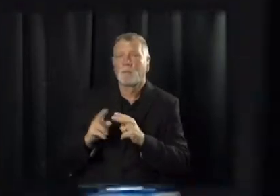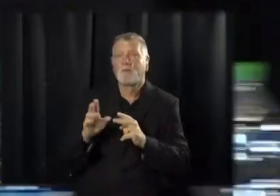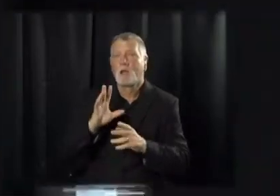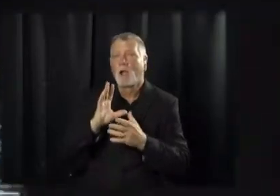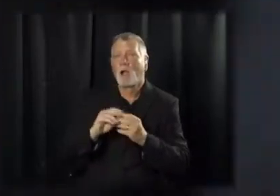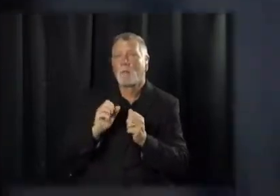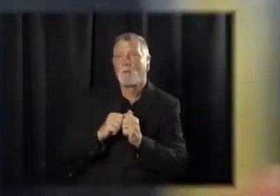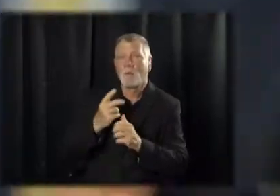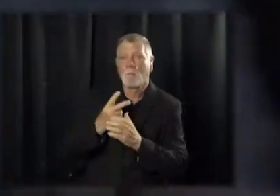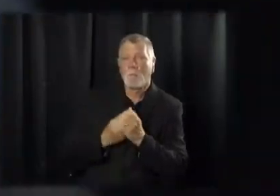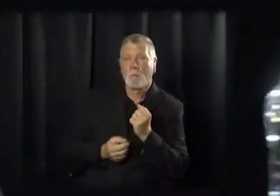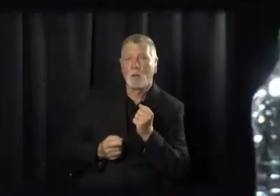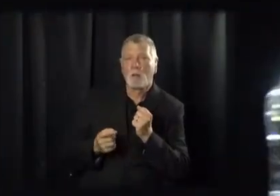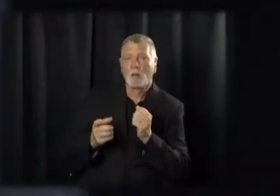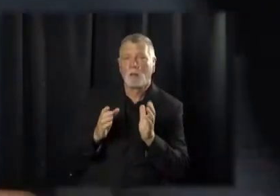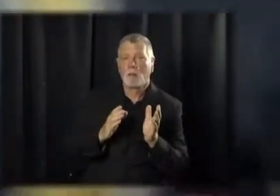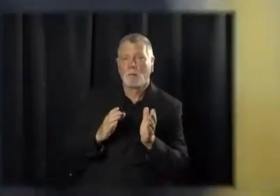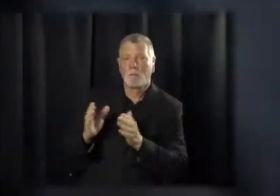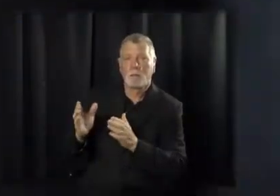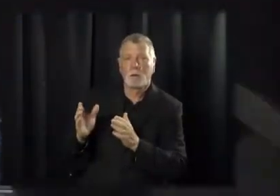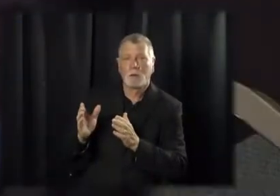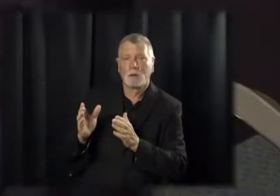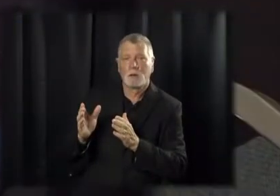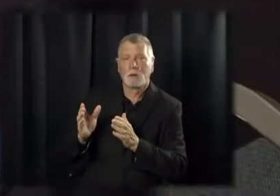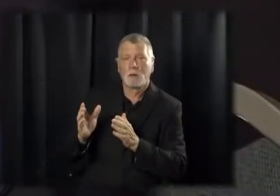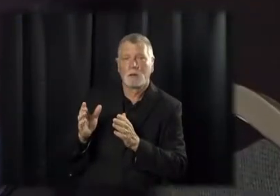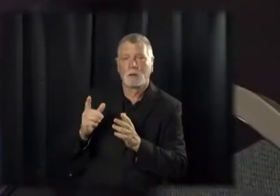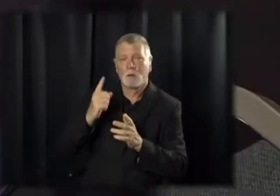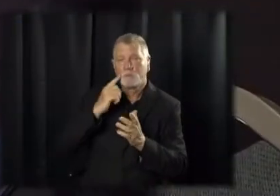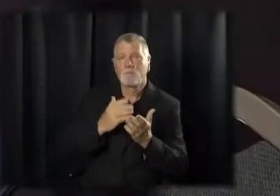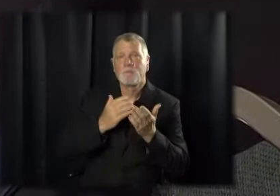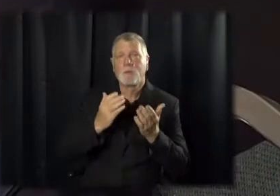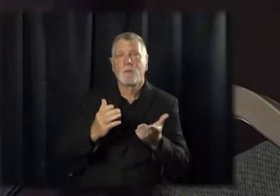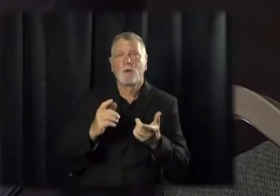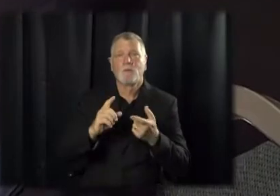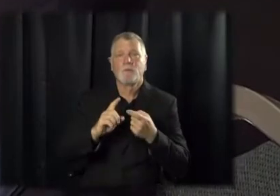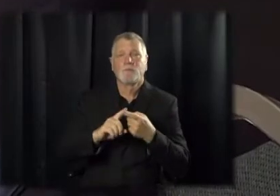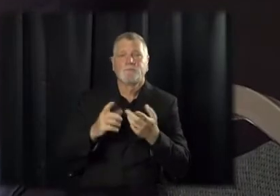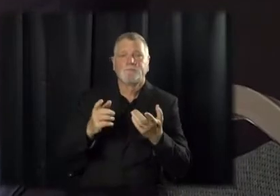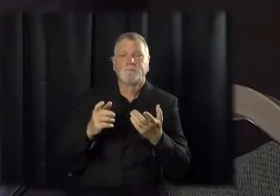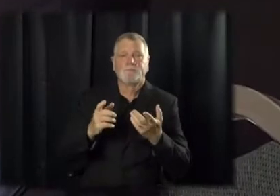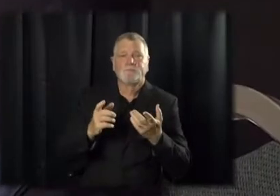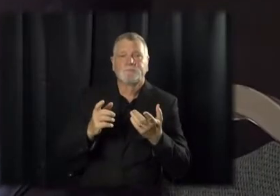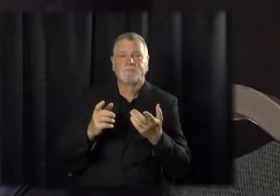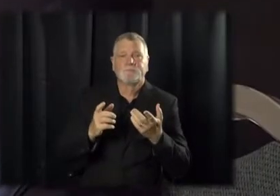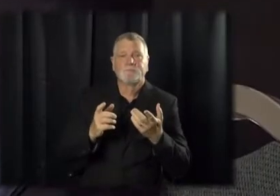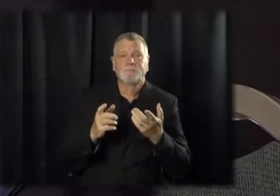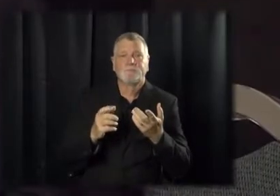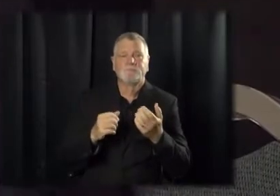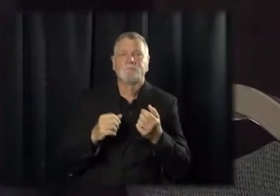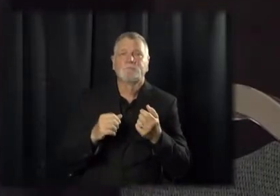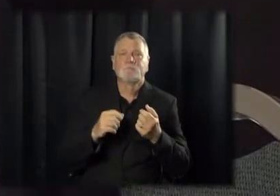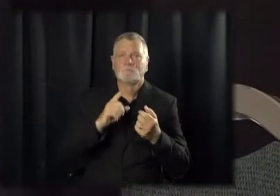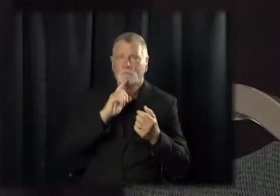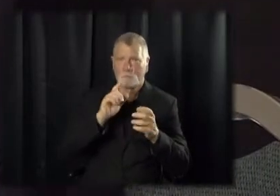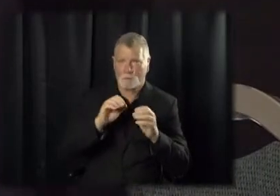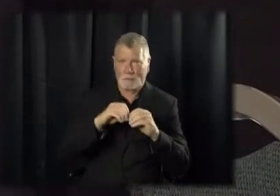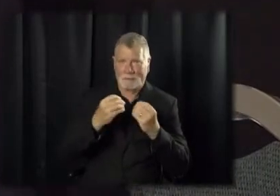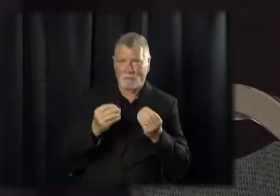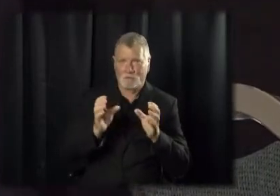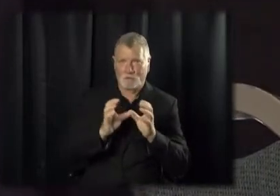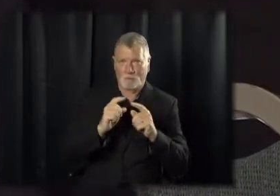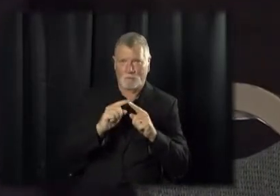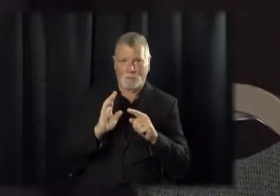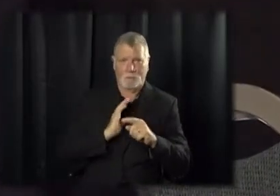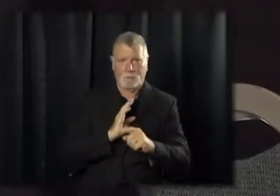comment on both of the fiscal plans being proposed and to be certified by